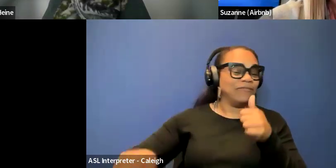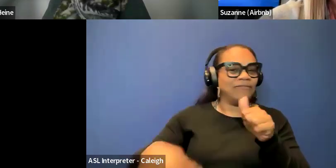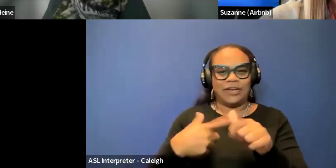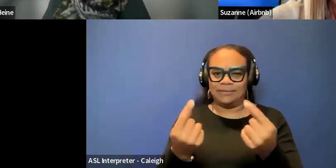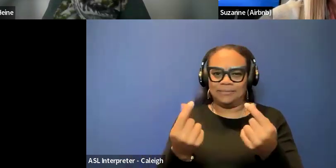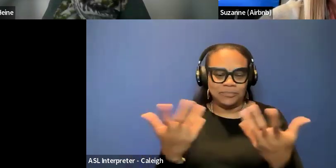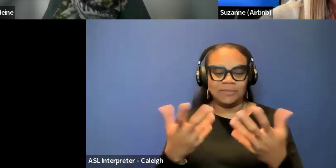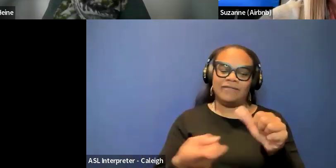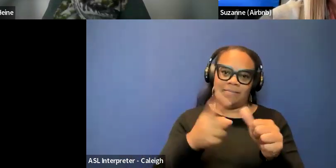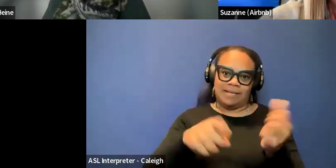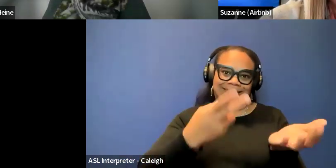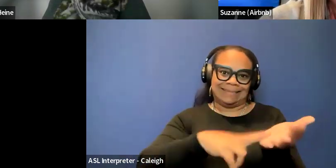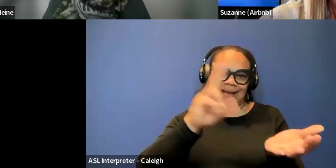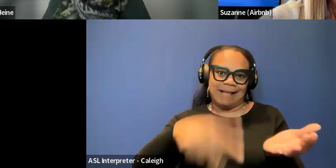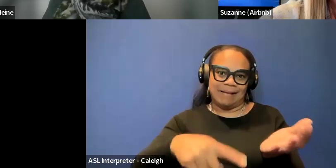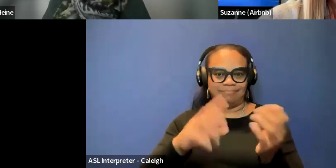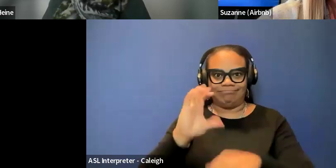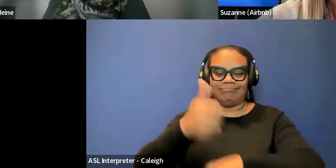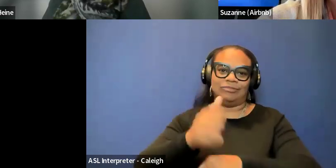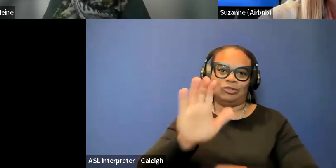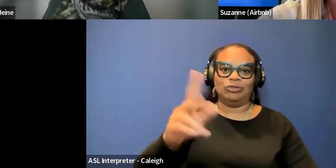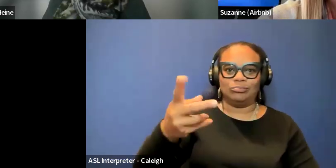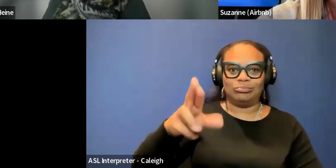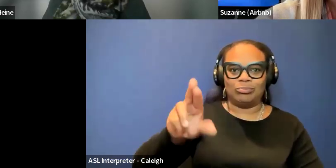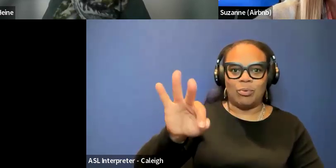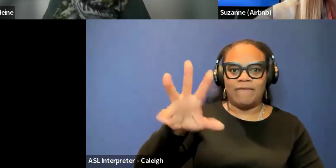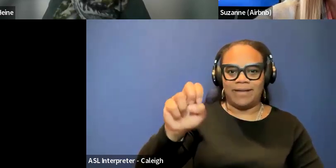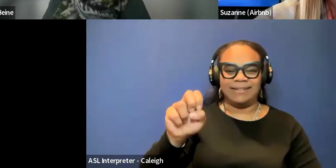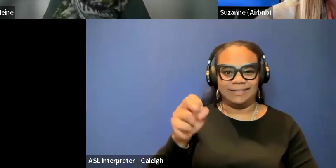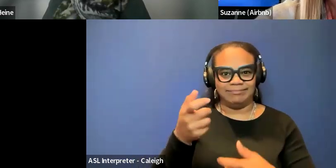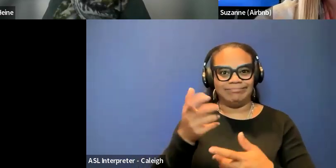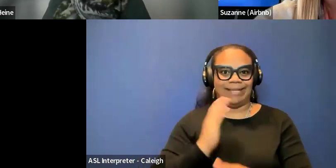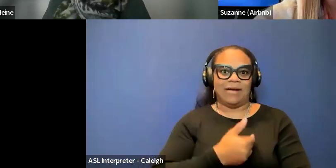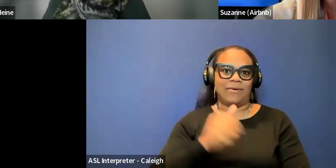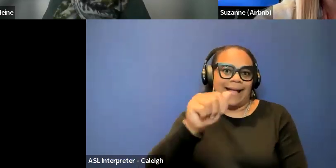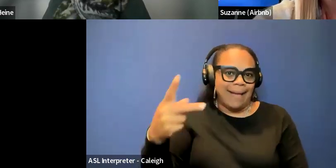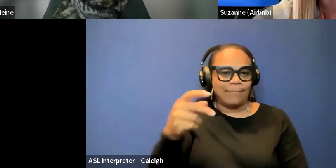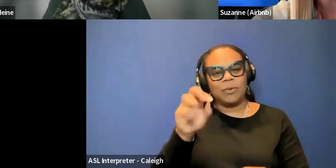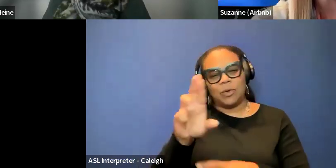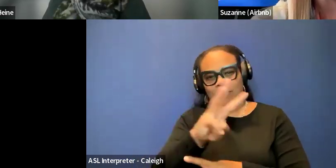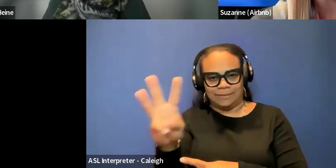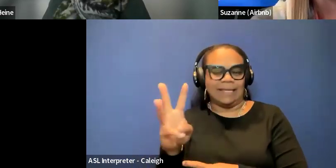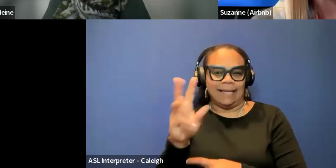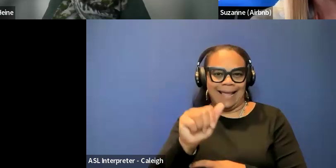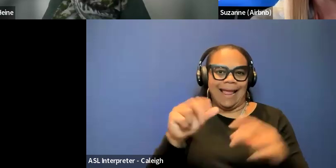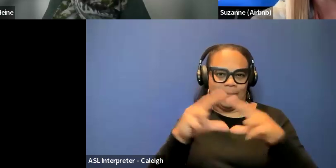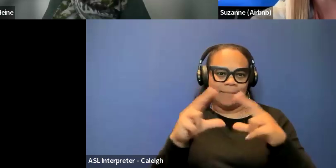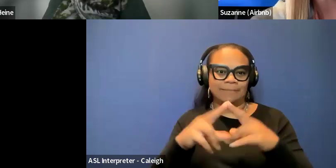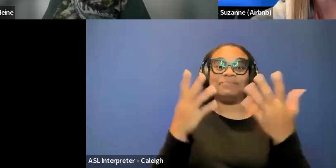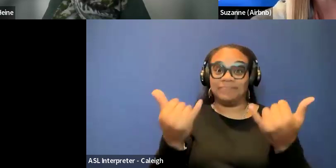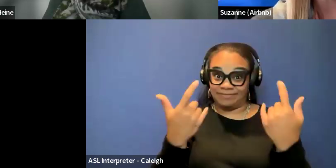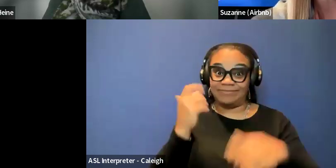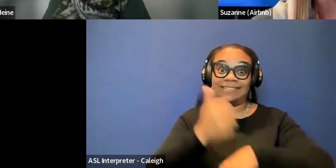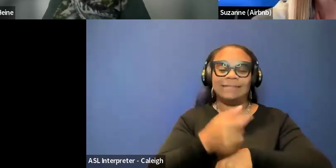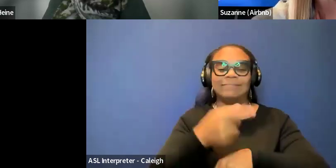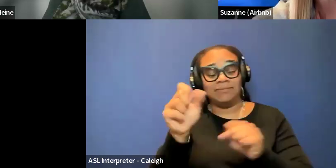it's to sign up and create a profile on Airbnb. Very simple. Now that you've done that, you can become a traveler as well.